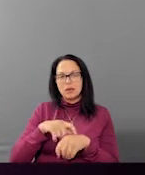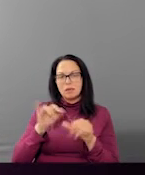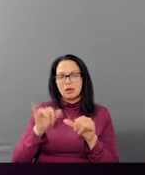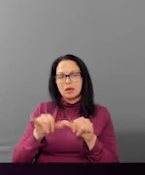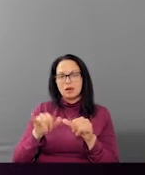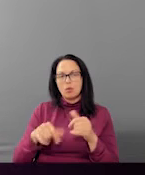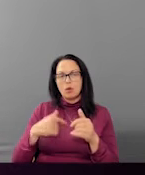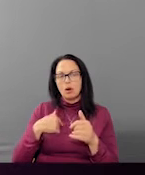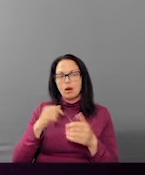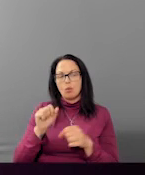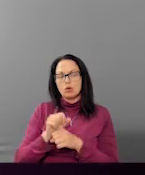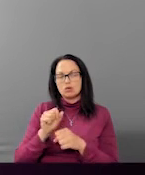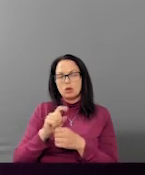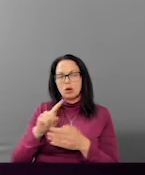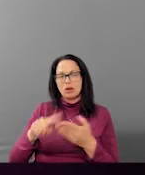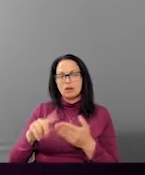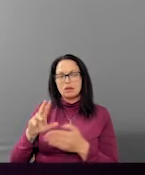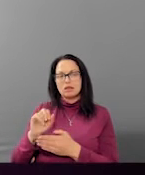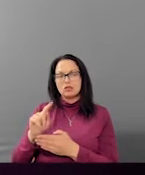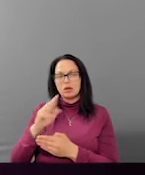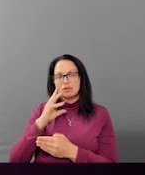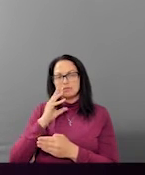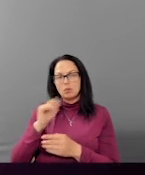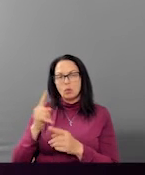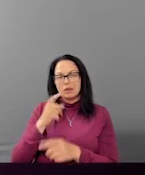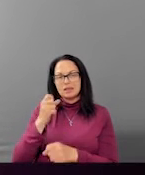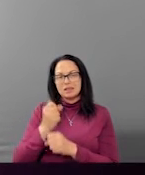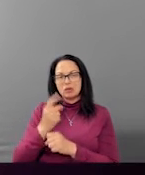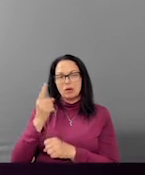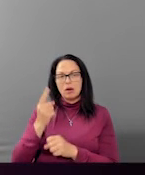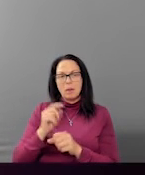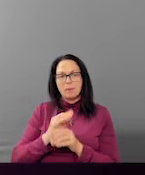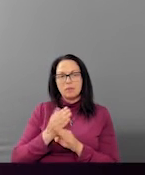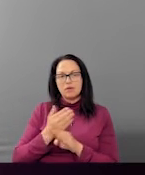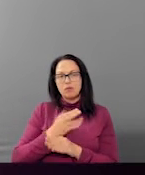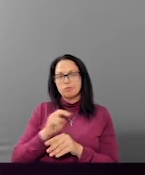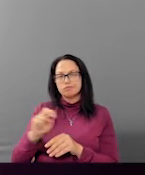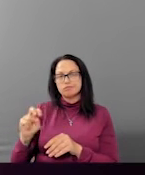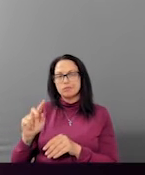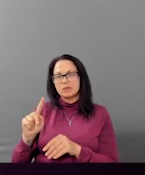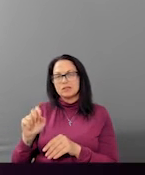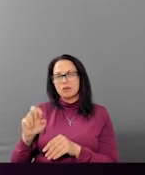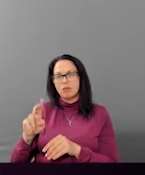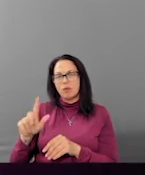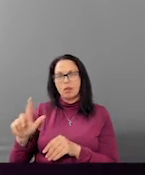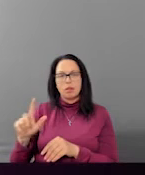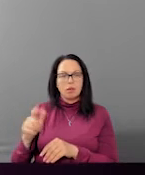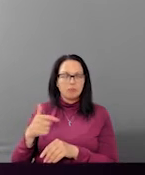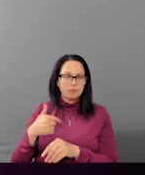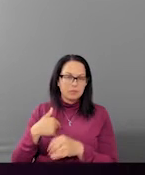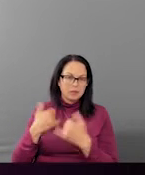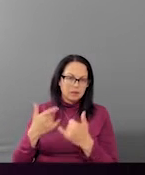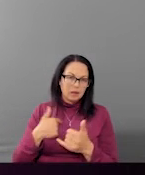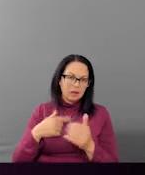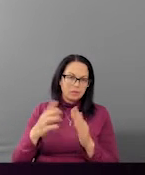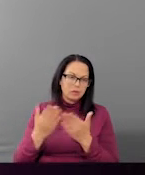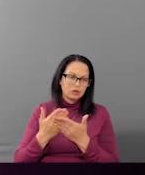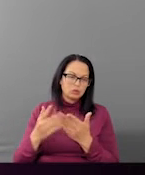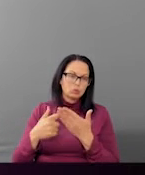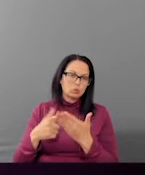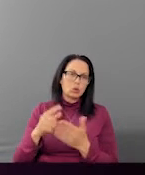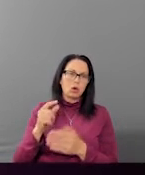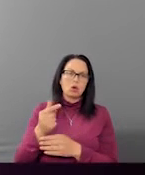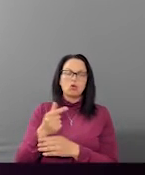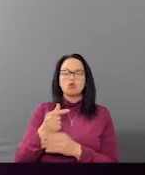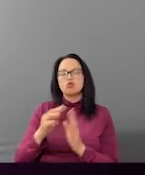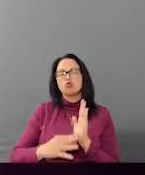the checkout experience for about 1.5 years before going over to DevRel. And I'm here to talk to you guys about GraphQL and Web3.